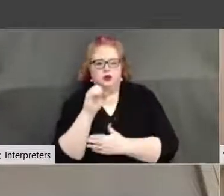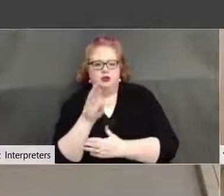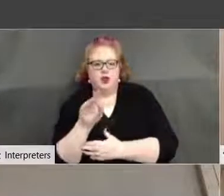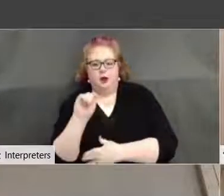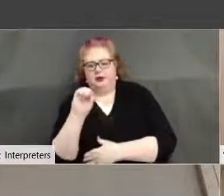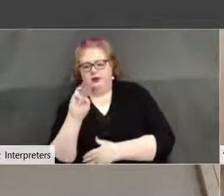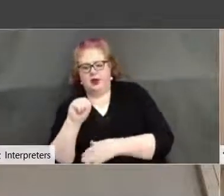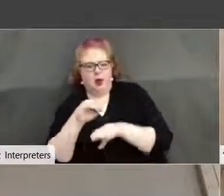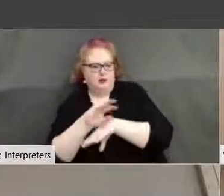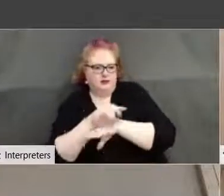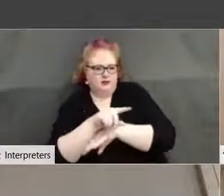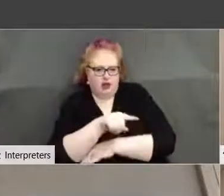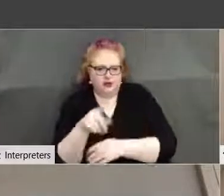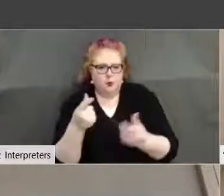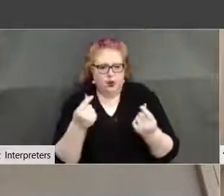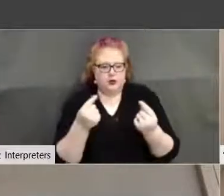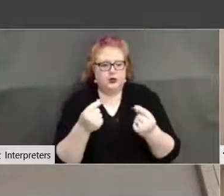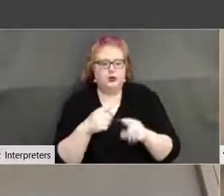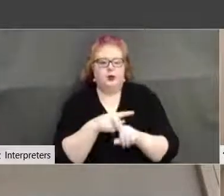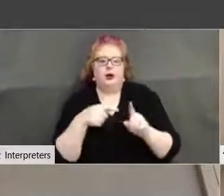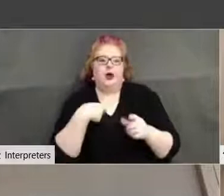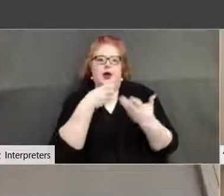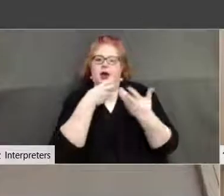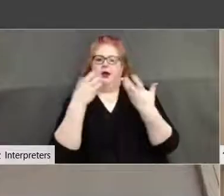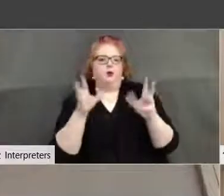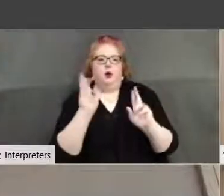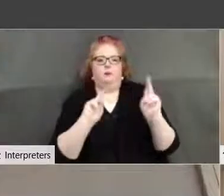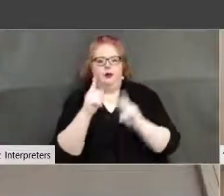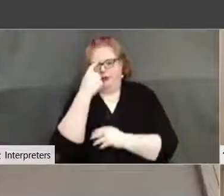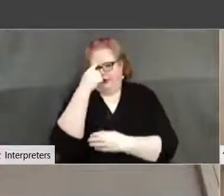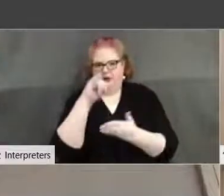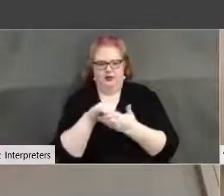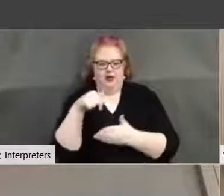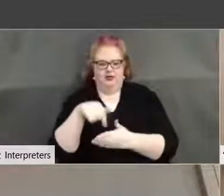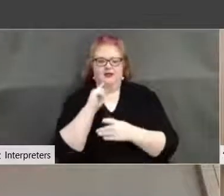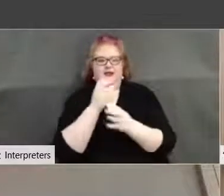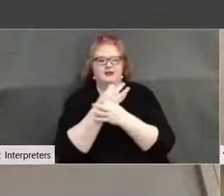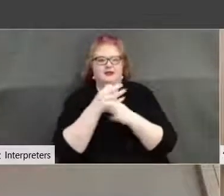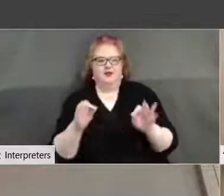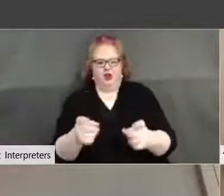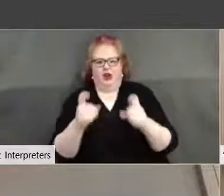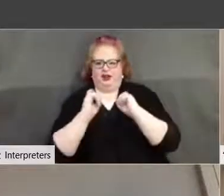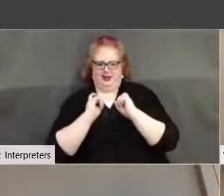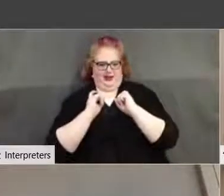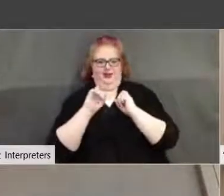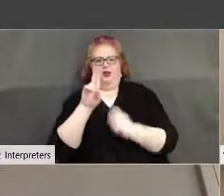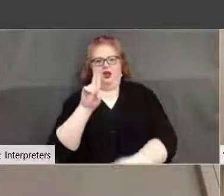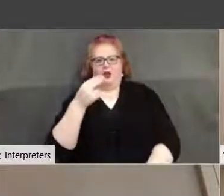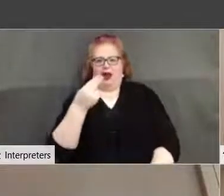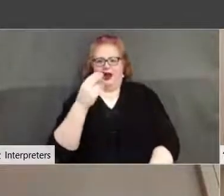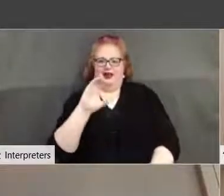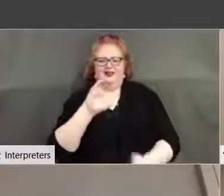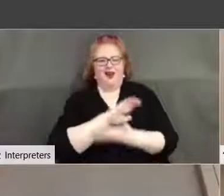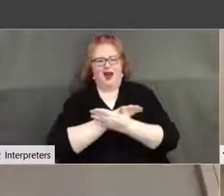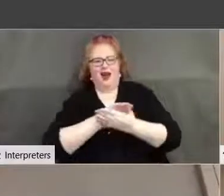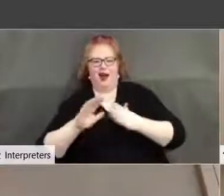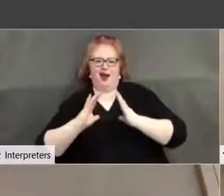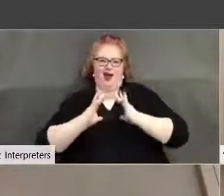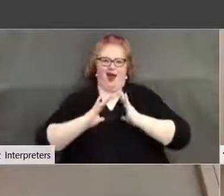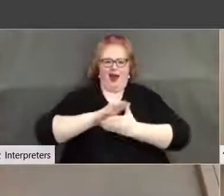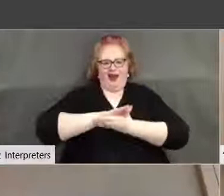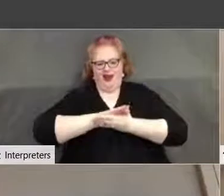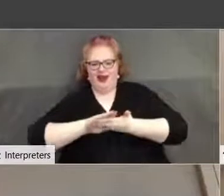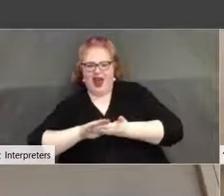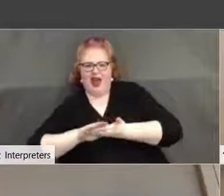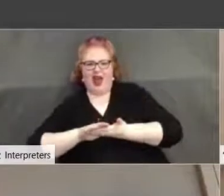I don't want people to think that this is just a free gift, that United is just being this altruistic